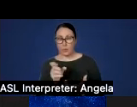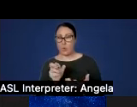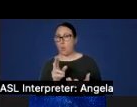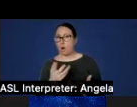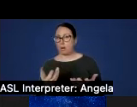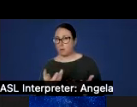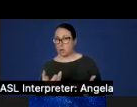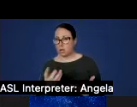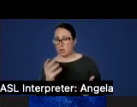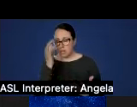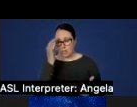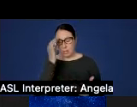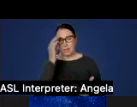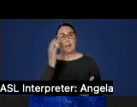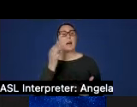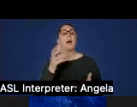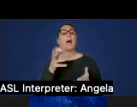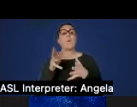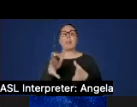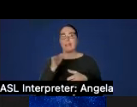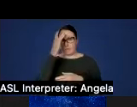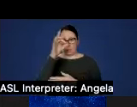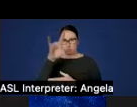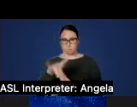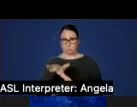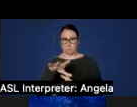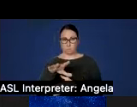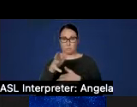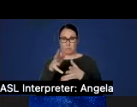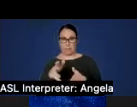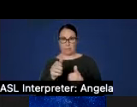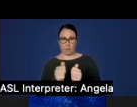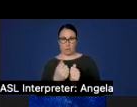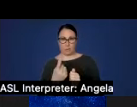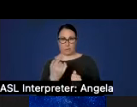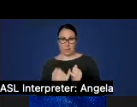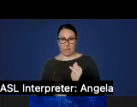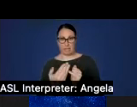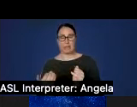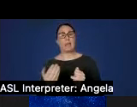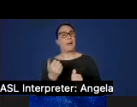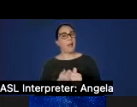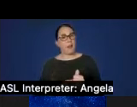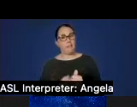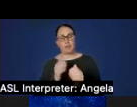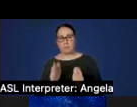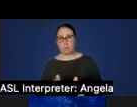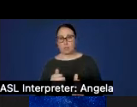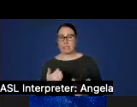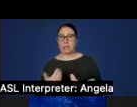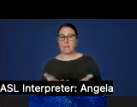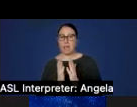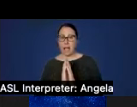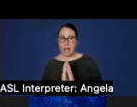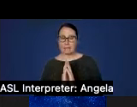I'll just leave you with this. I said this to every single person who I asked to testify in a criminal prosecution,